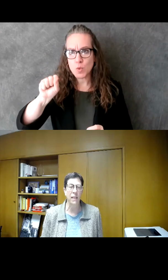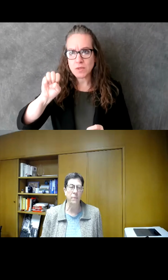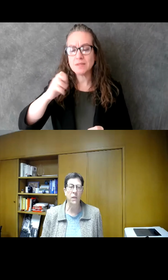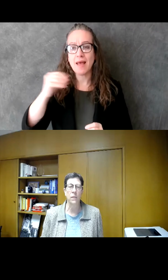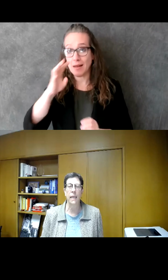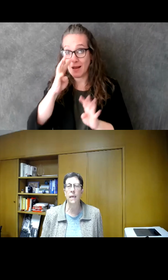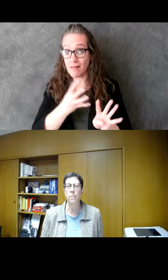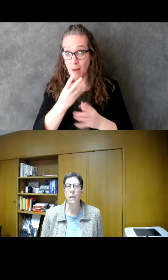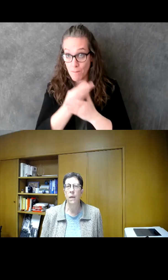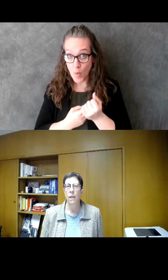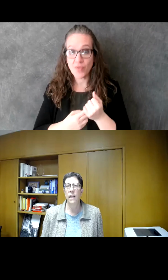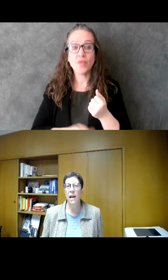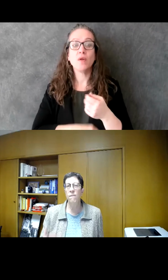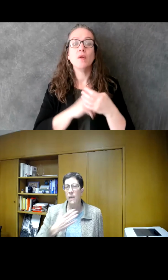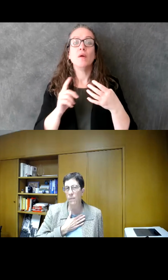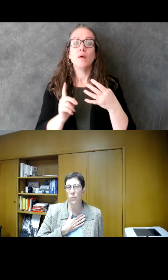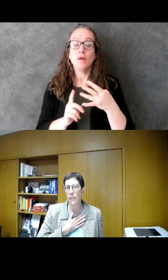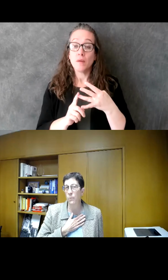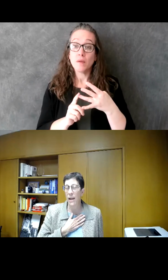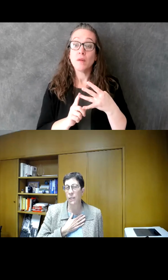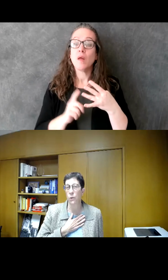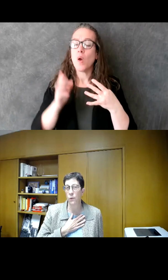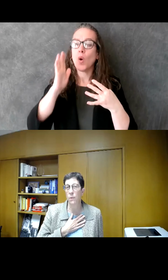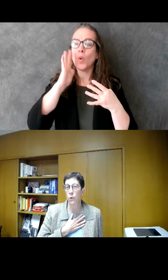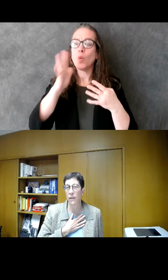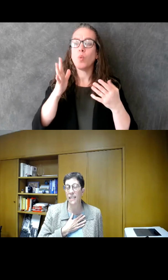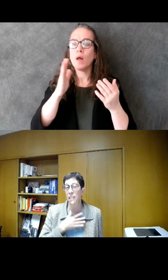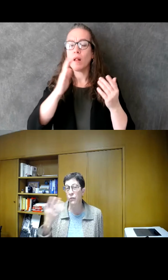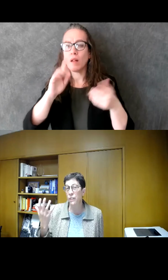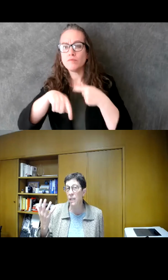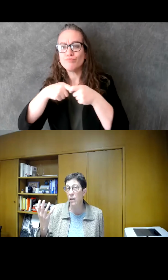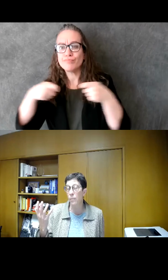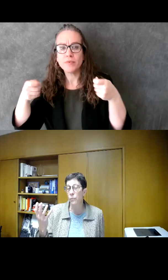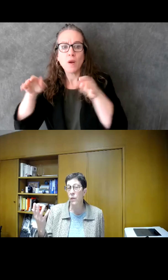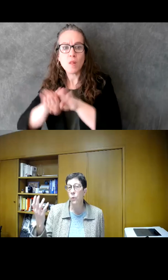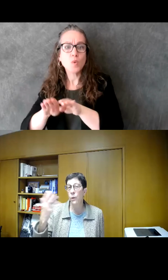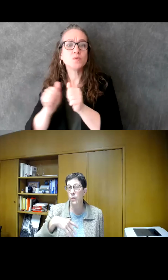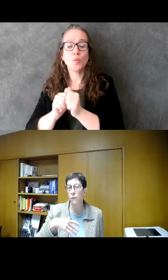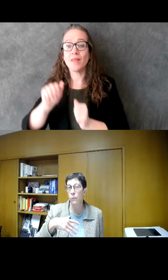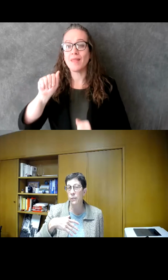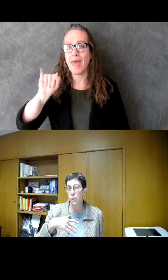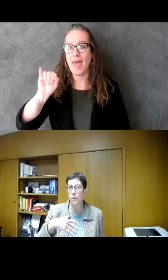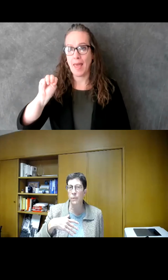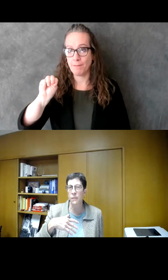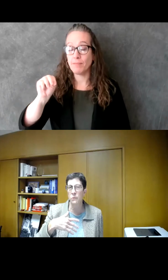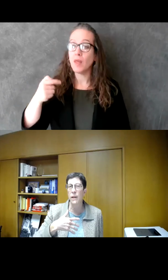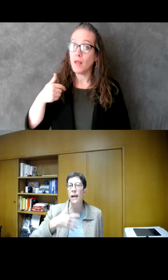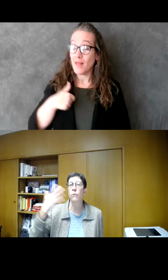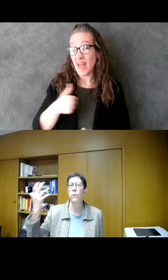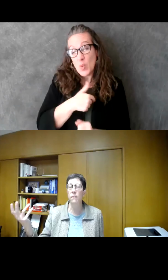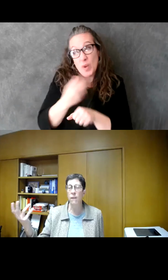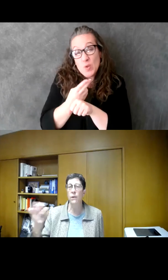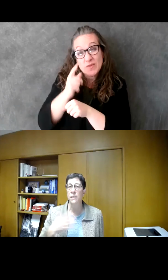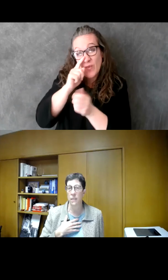we've developed called AIM that I find to be a really practical framework. It's interesting. We use it for research purposes, but